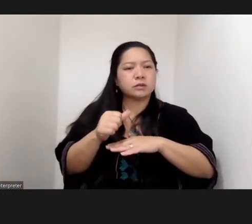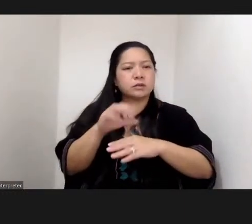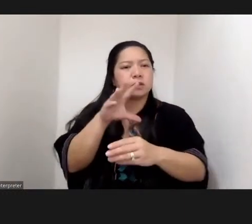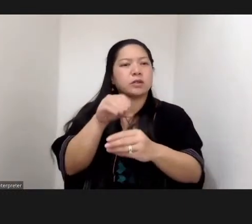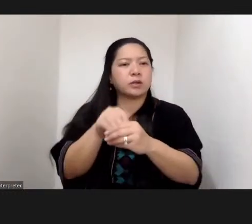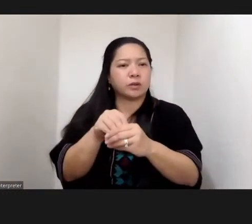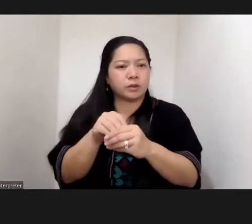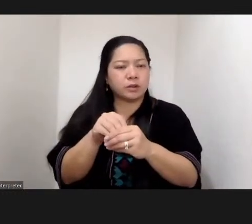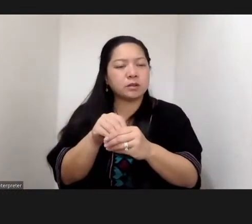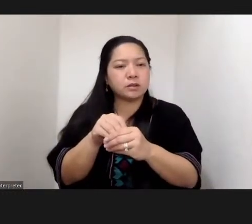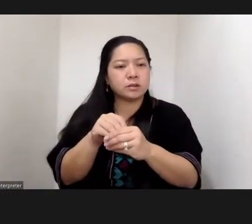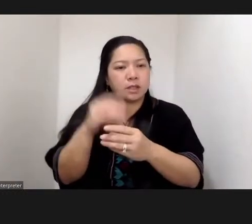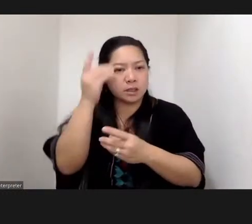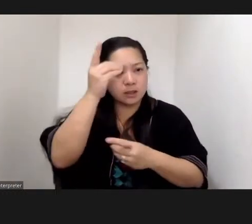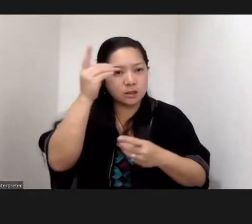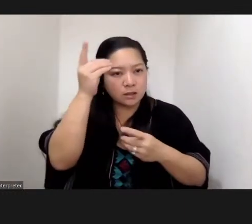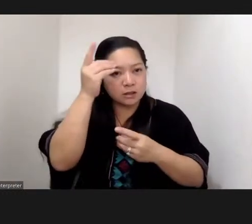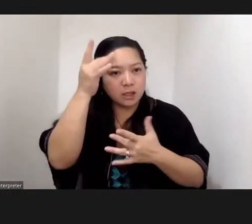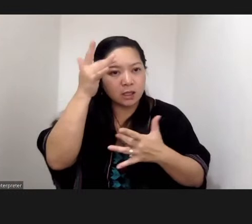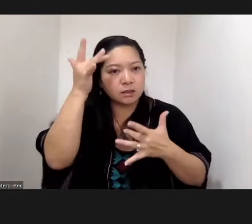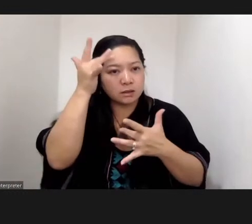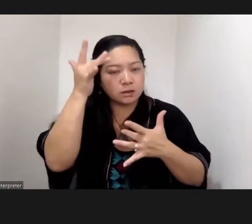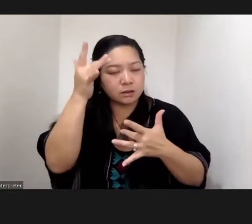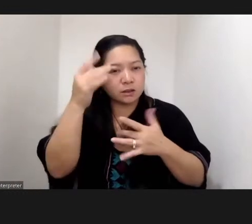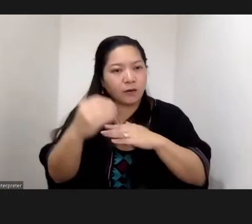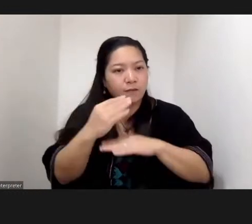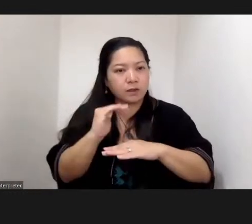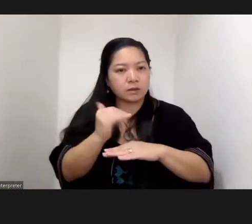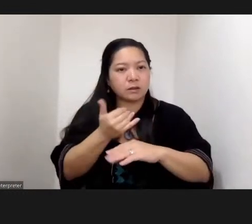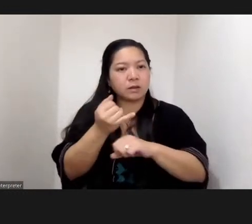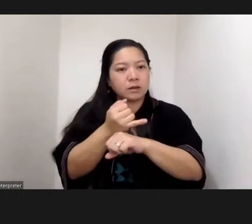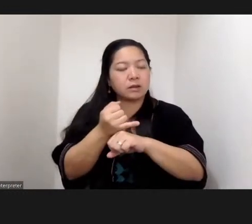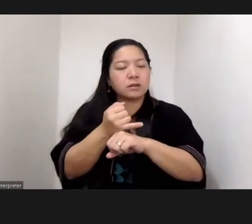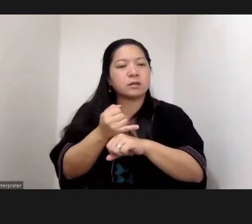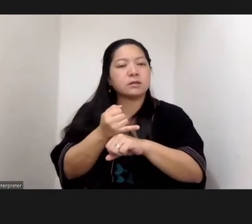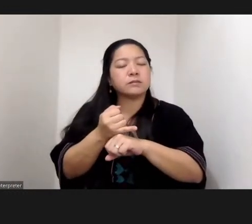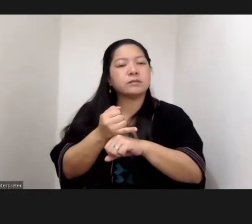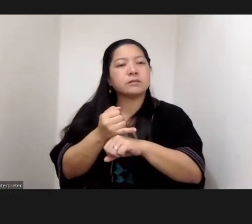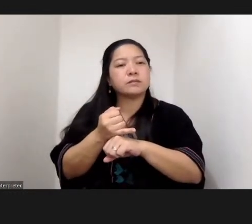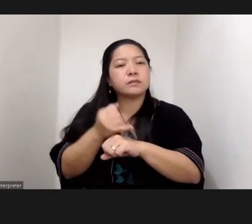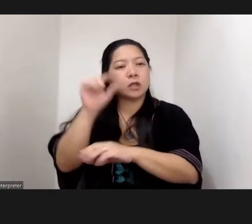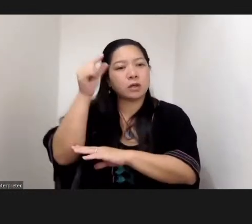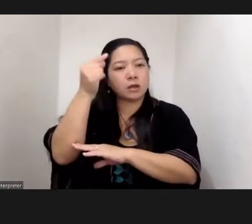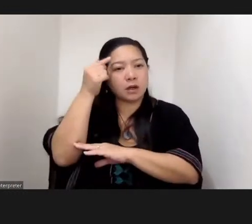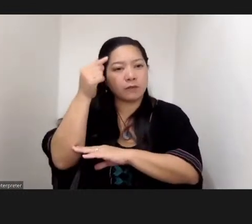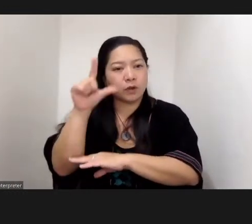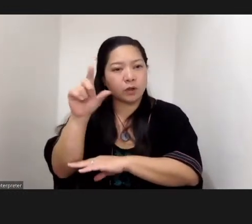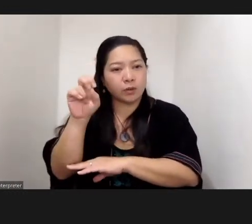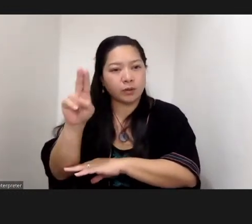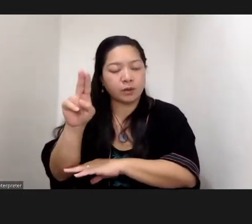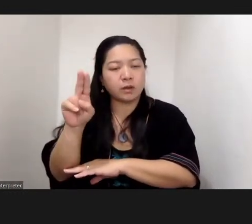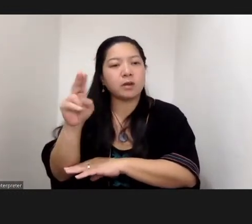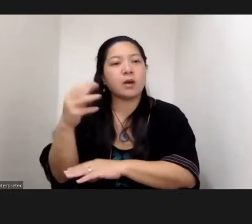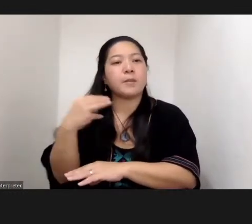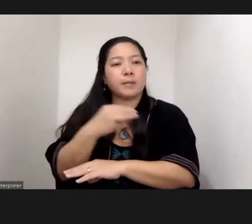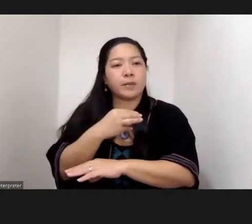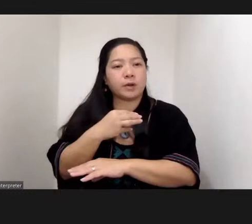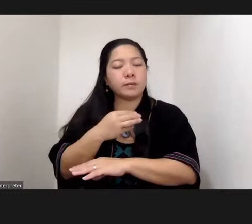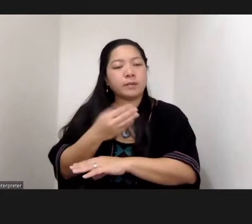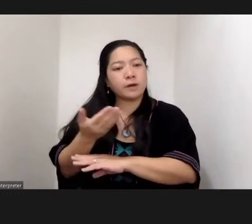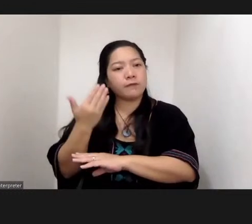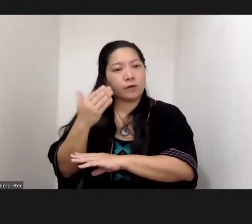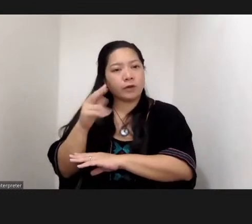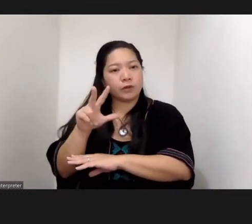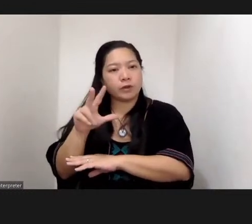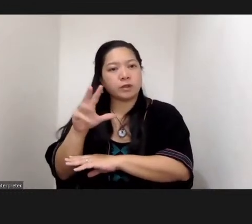infectious diseases. I was a member of the 26th Guam legislature that passed the